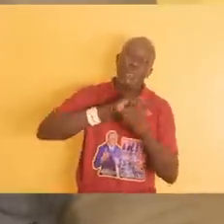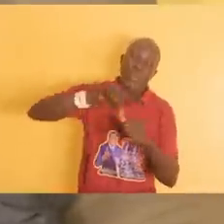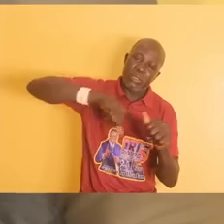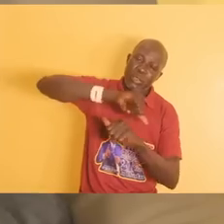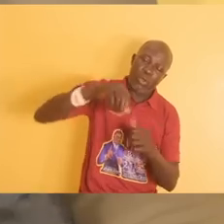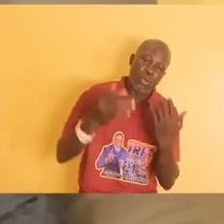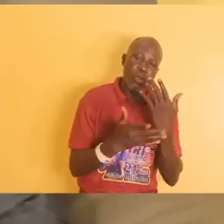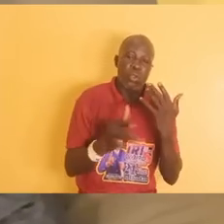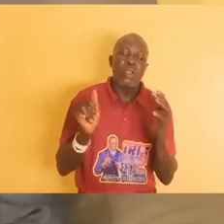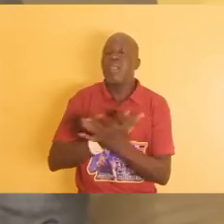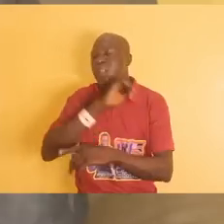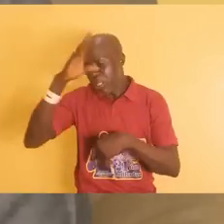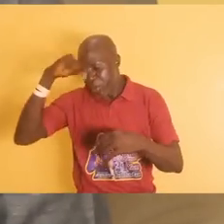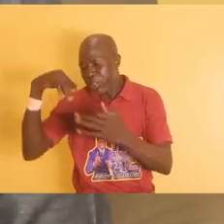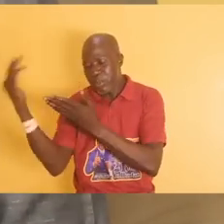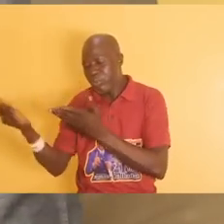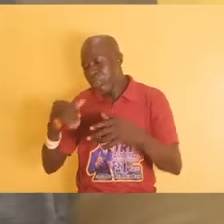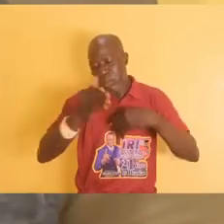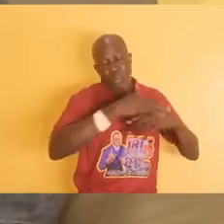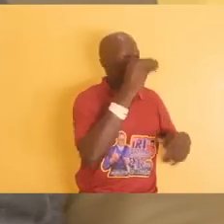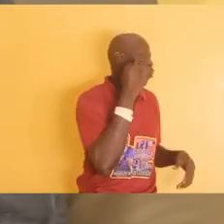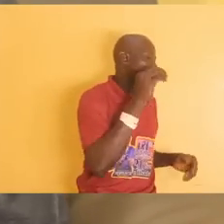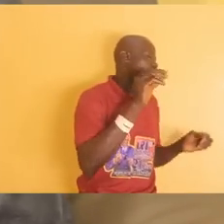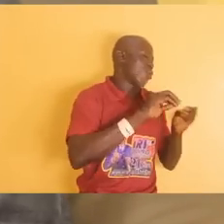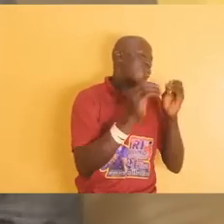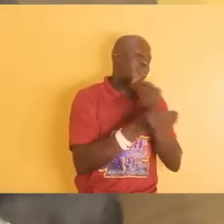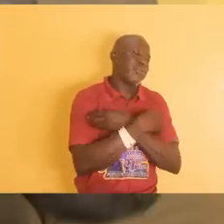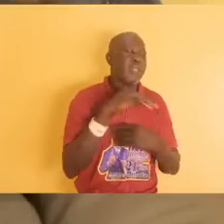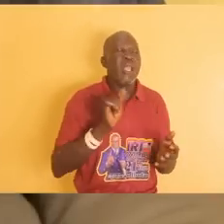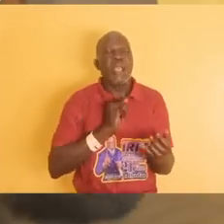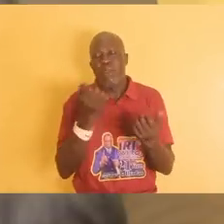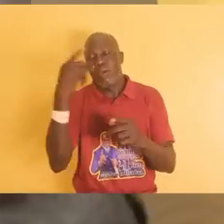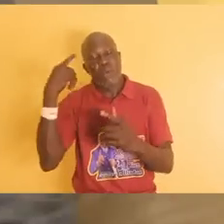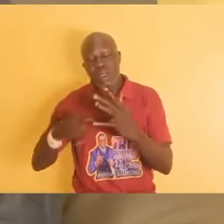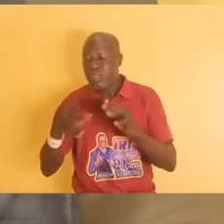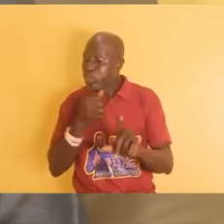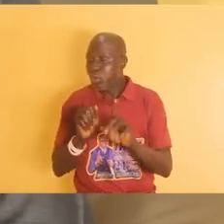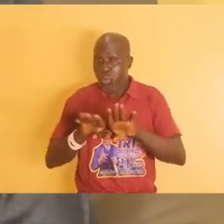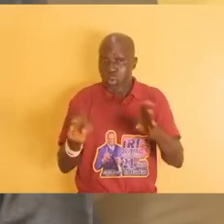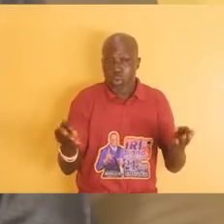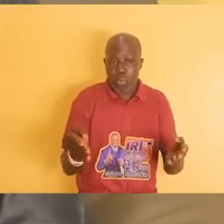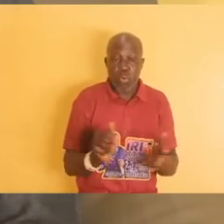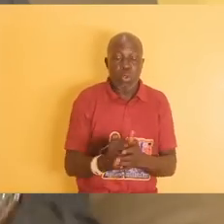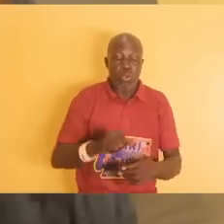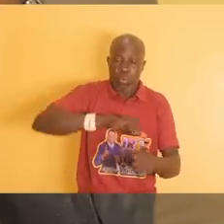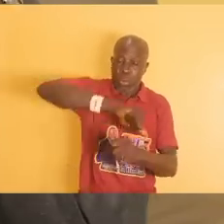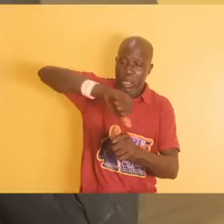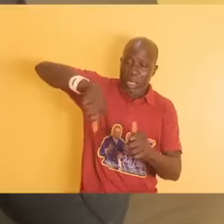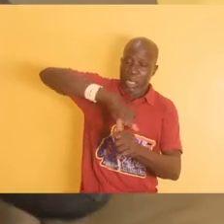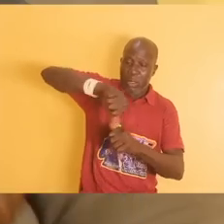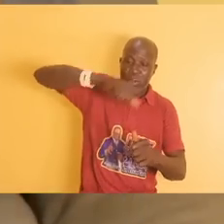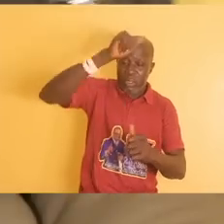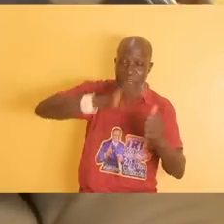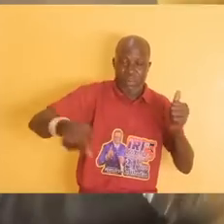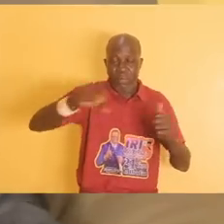about anointing oil. Why you no go the master when he took the oil back to his shop. Olofun Olo so bu yono. Open the shop that very day. Anointed what? He